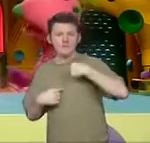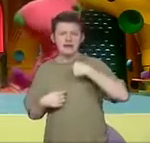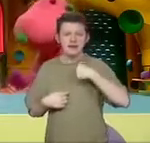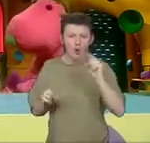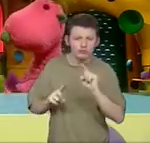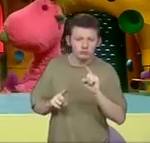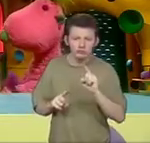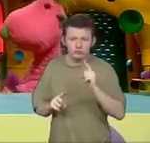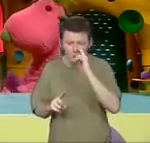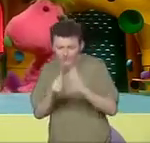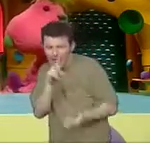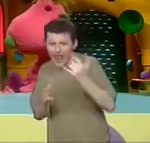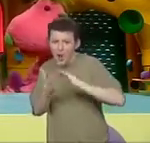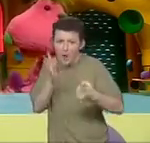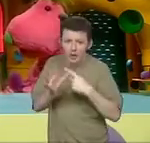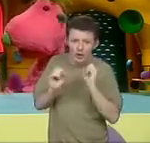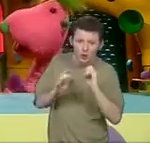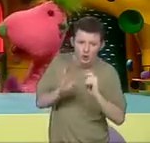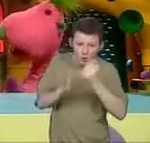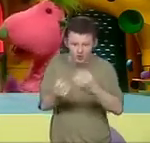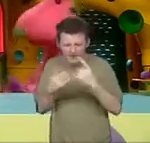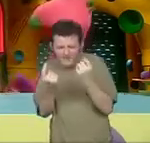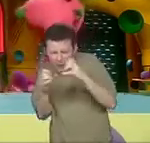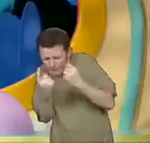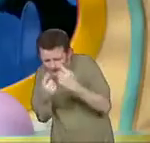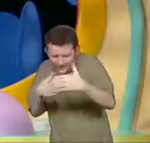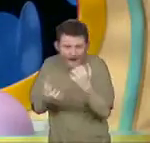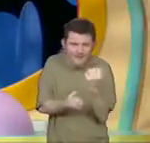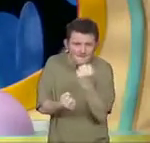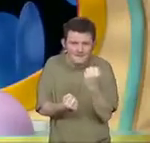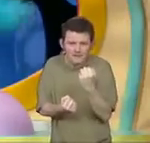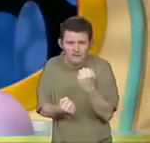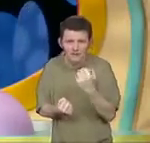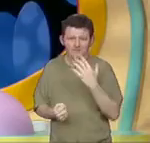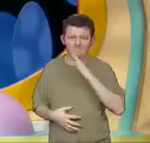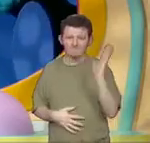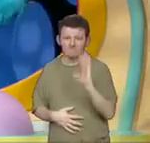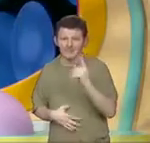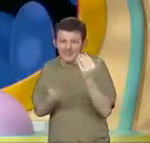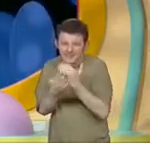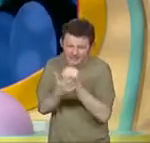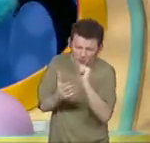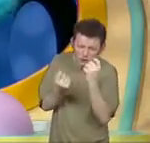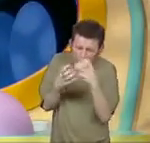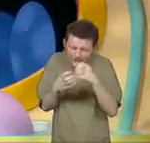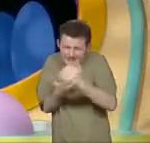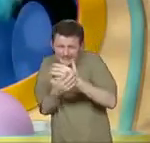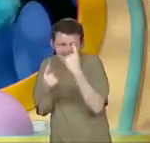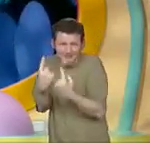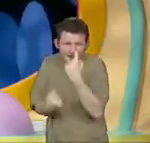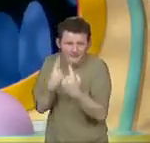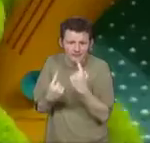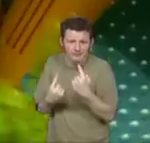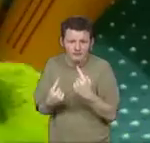Yeah, I'll see if I can make a hubba, hubba out of my soft and squidgy stuff. Oh, Groove, you could put me into your collection of soft and